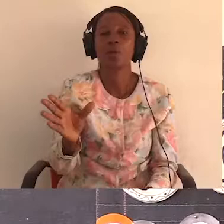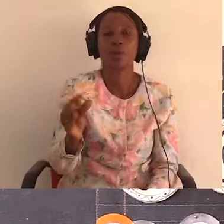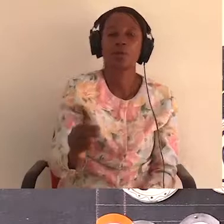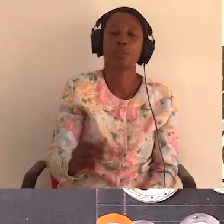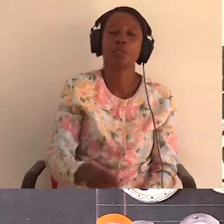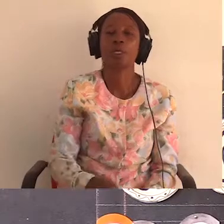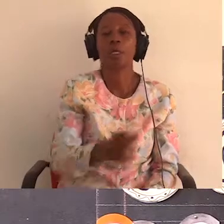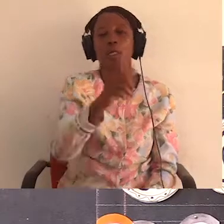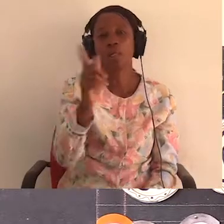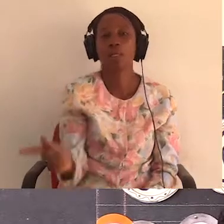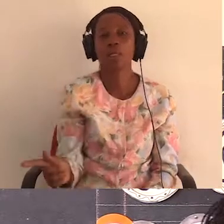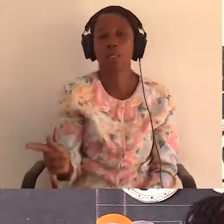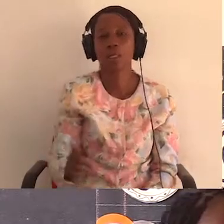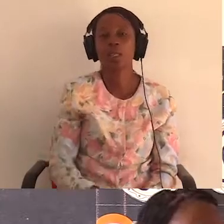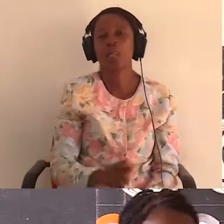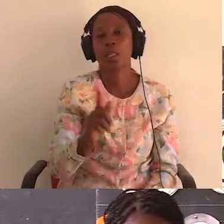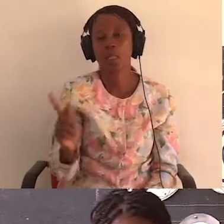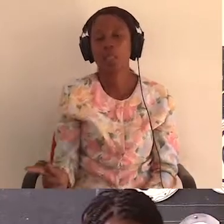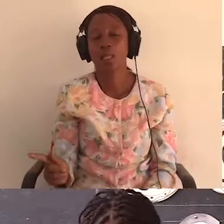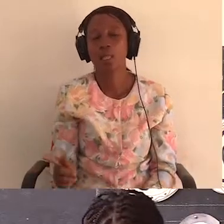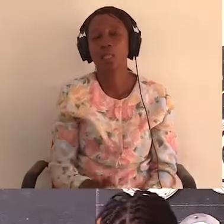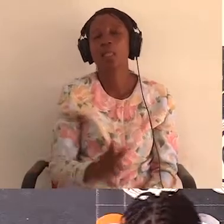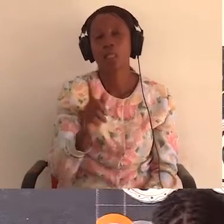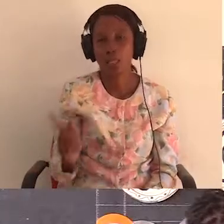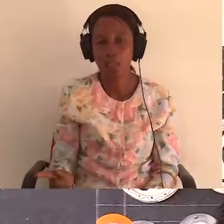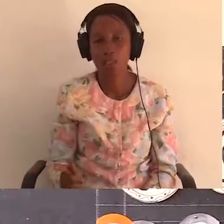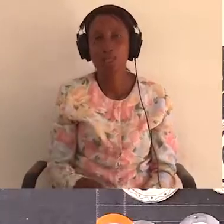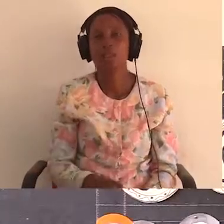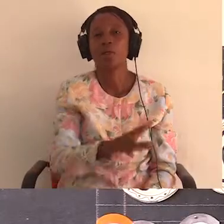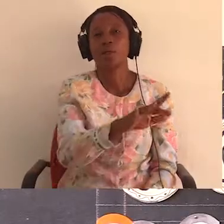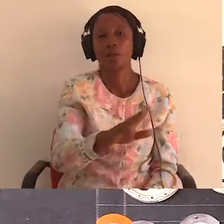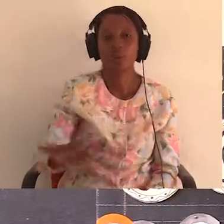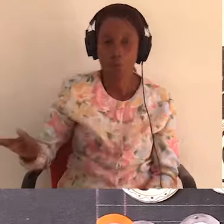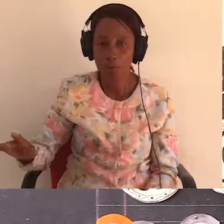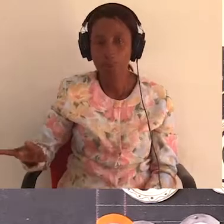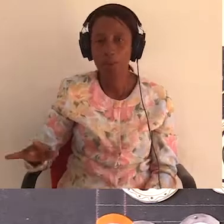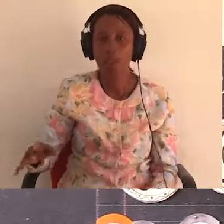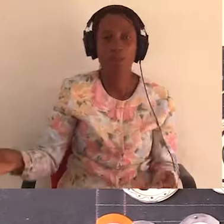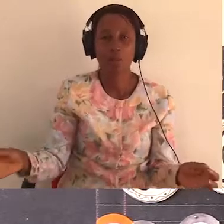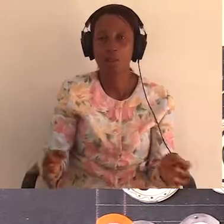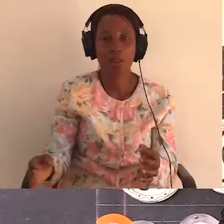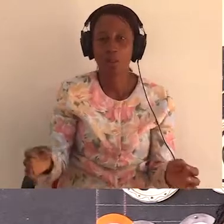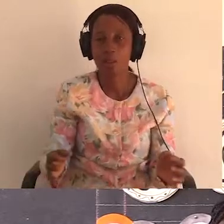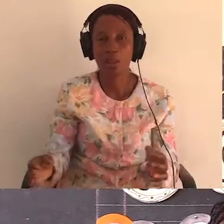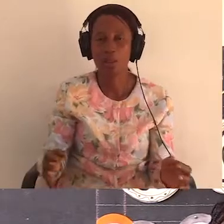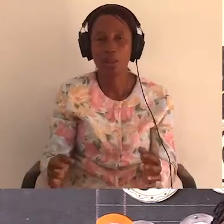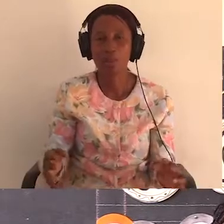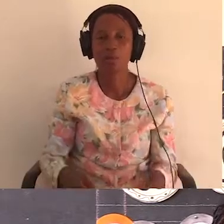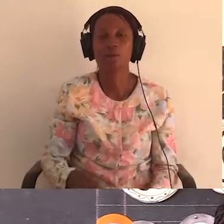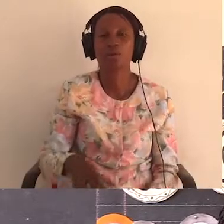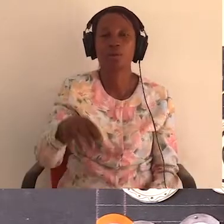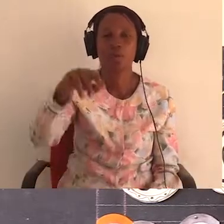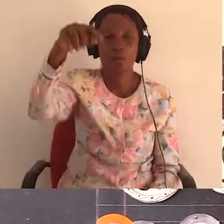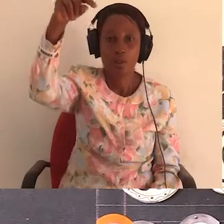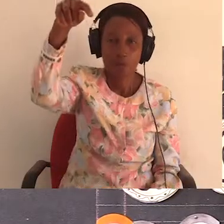G, G, G. The water gurgles down the drain. The water gurgles down the drain. The